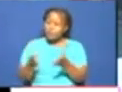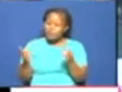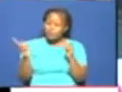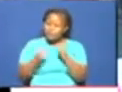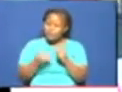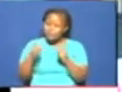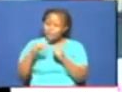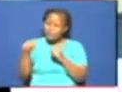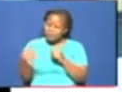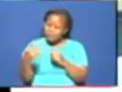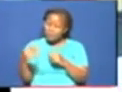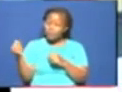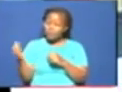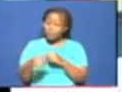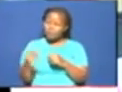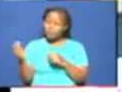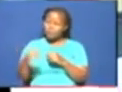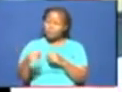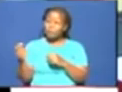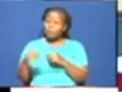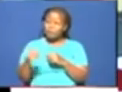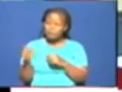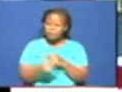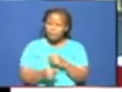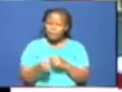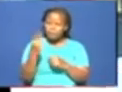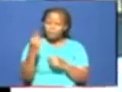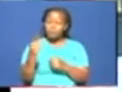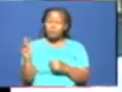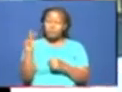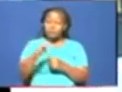per month to the 2 million